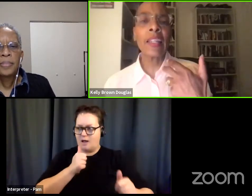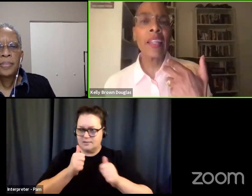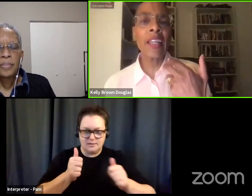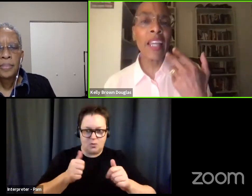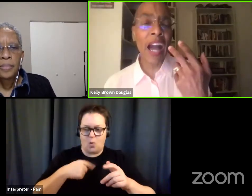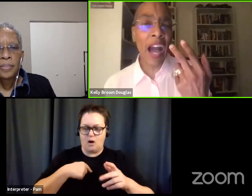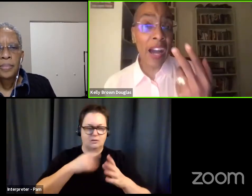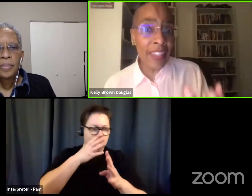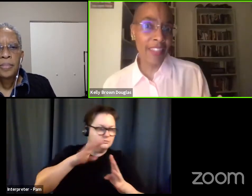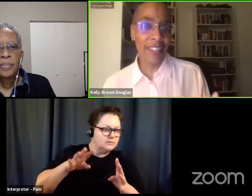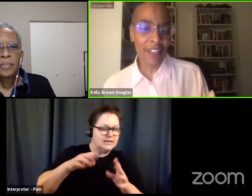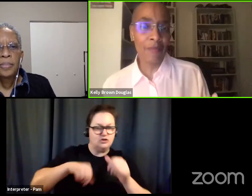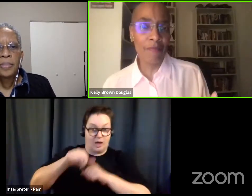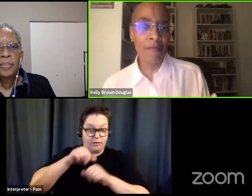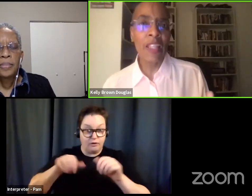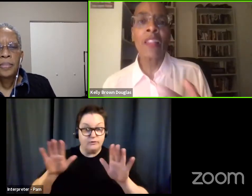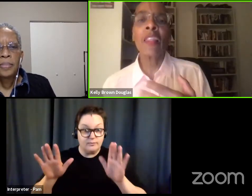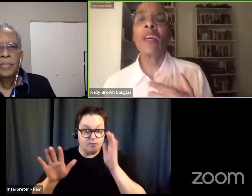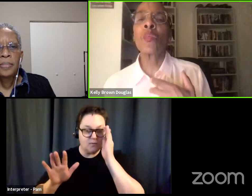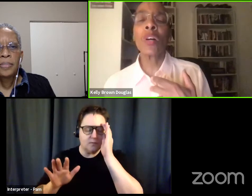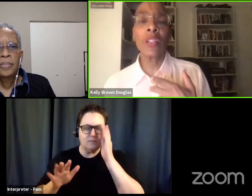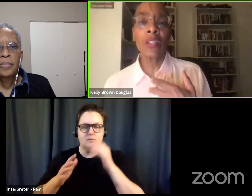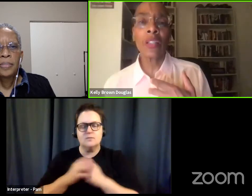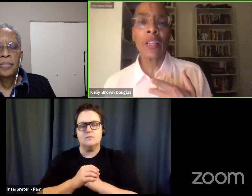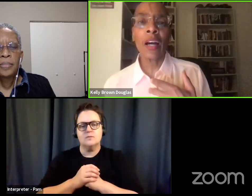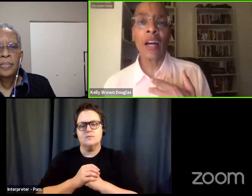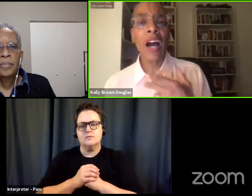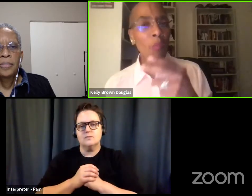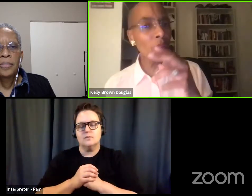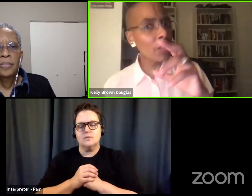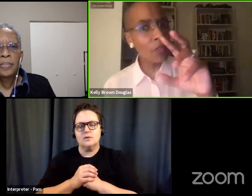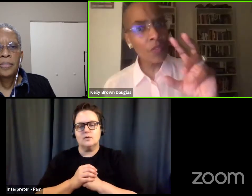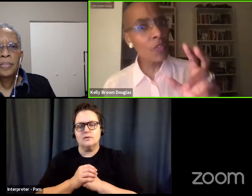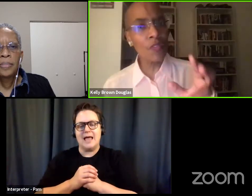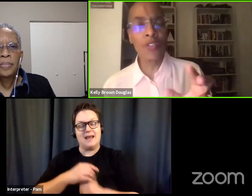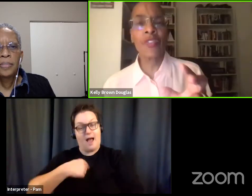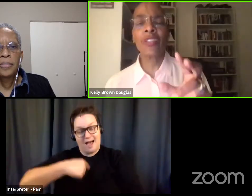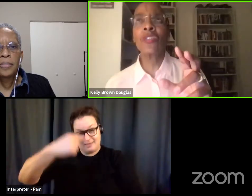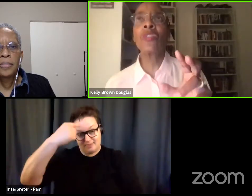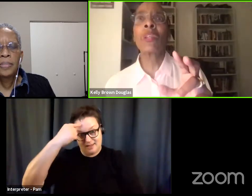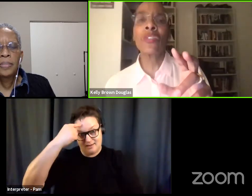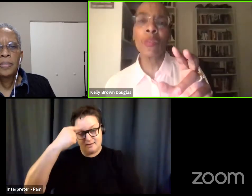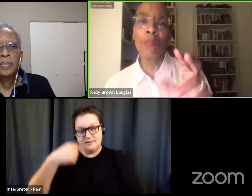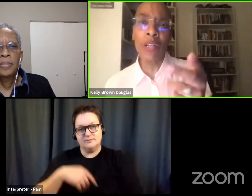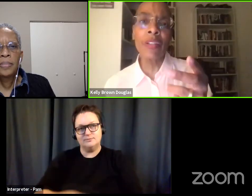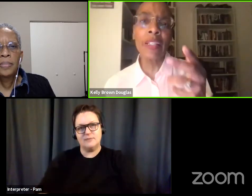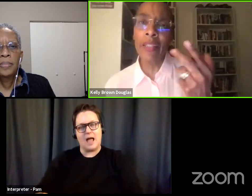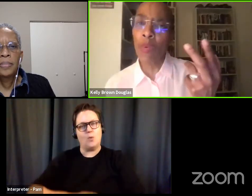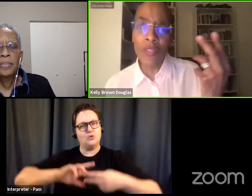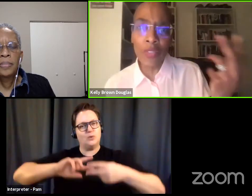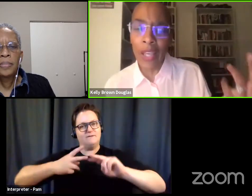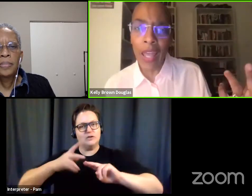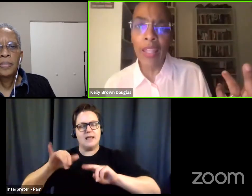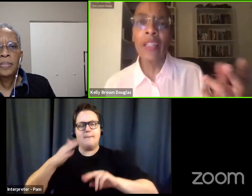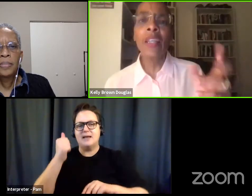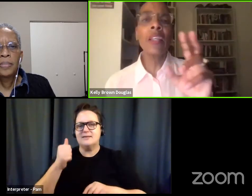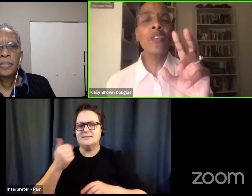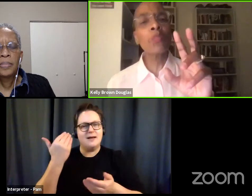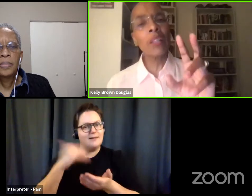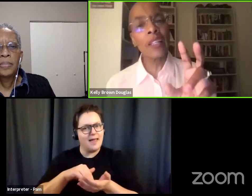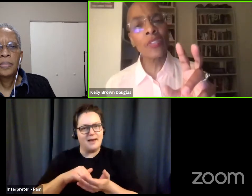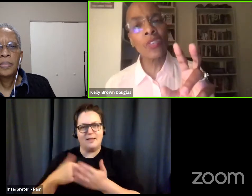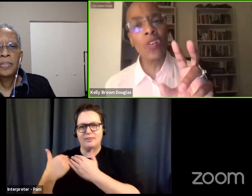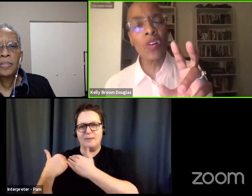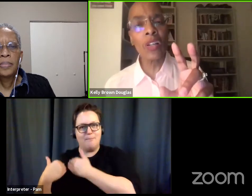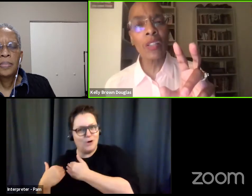Mm-hmm. And I think that what I want to reverse that, you see, because the burden once again